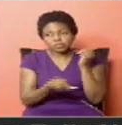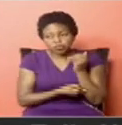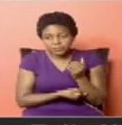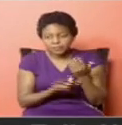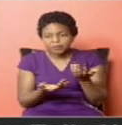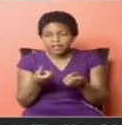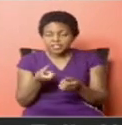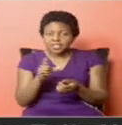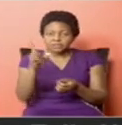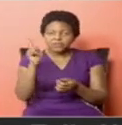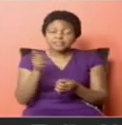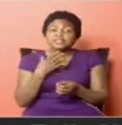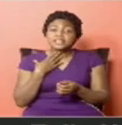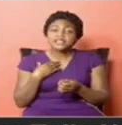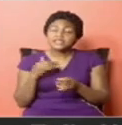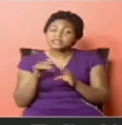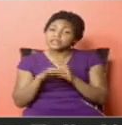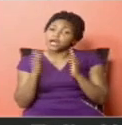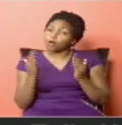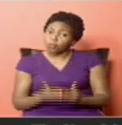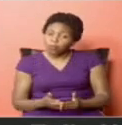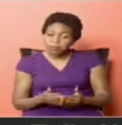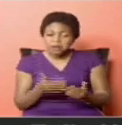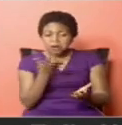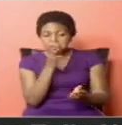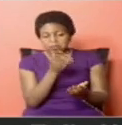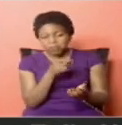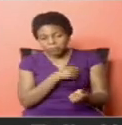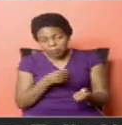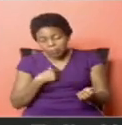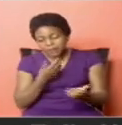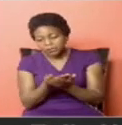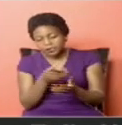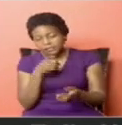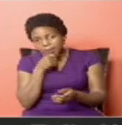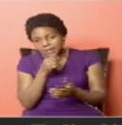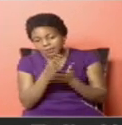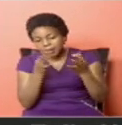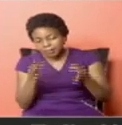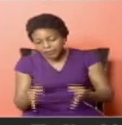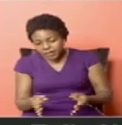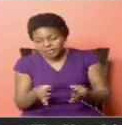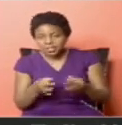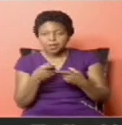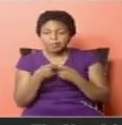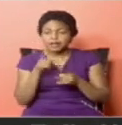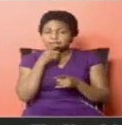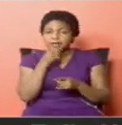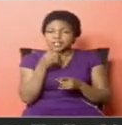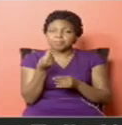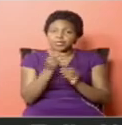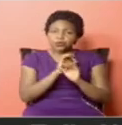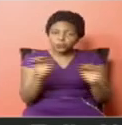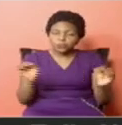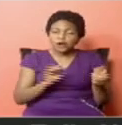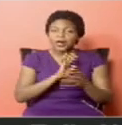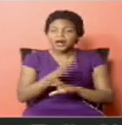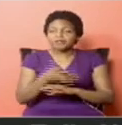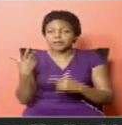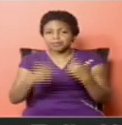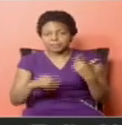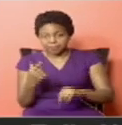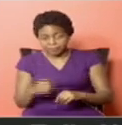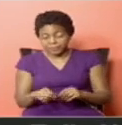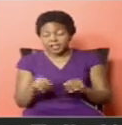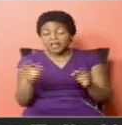The rising needs within the home that couldn't be met. The immense frustration in being locked down in